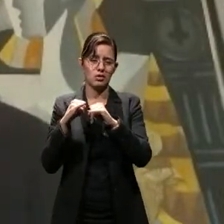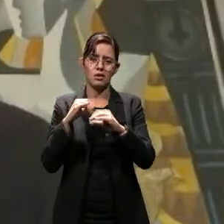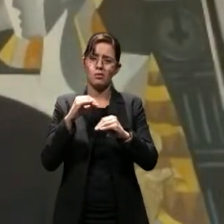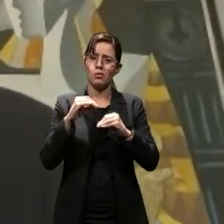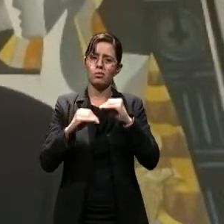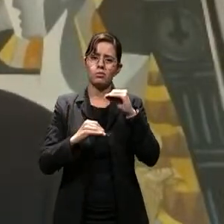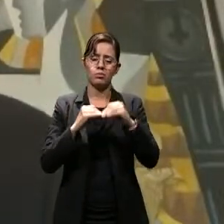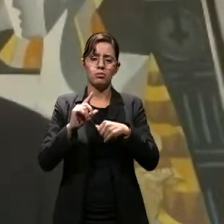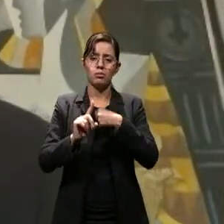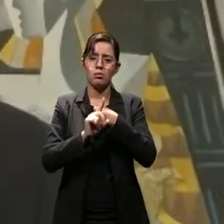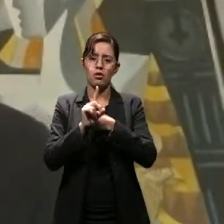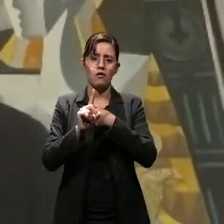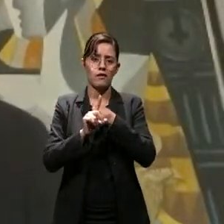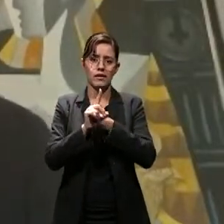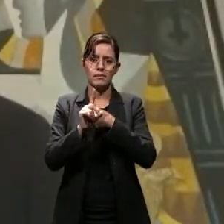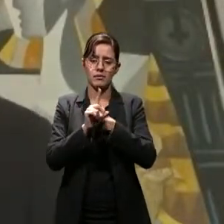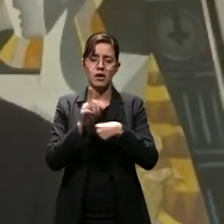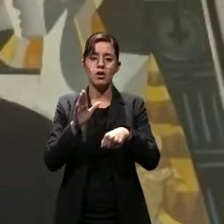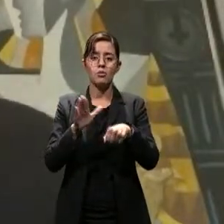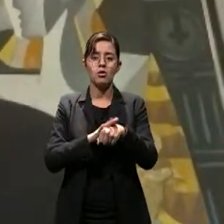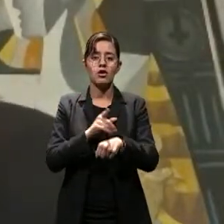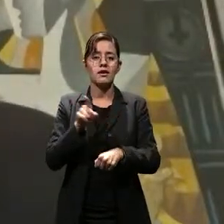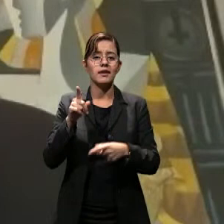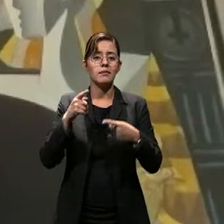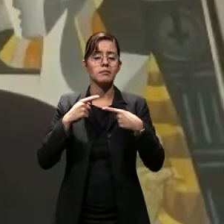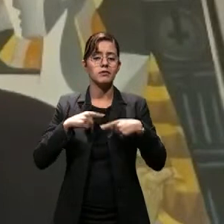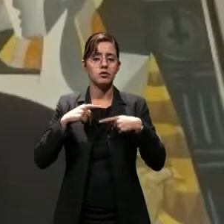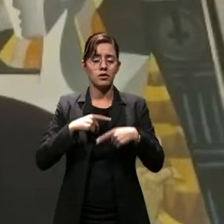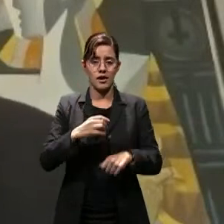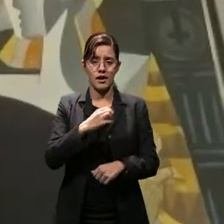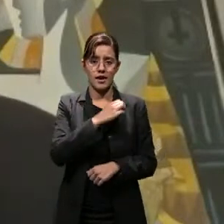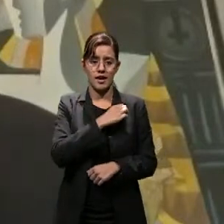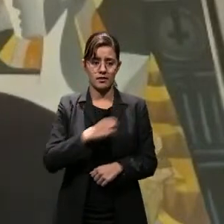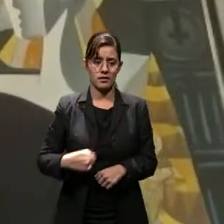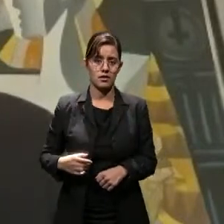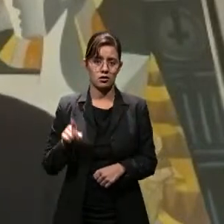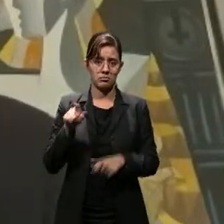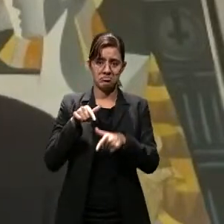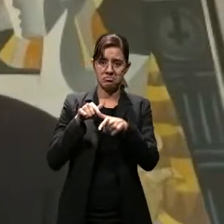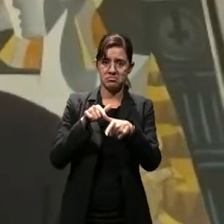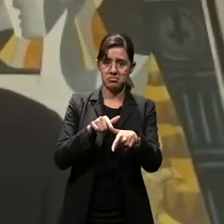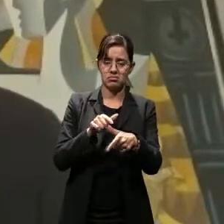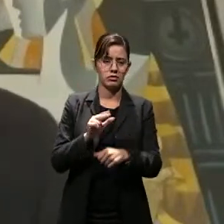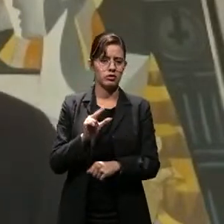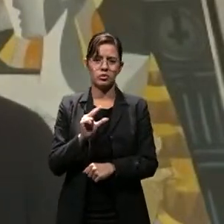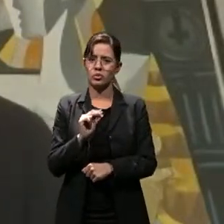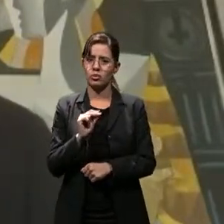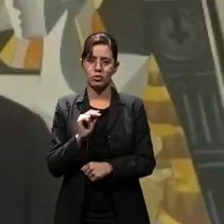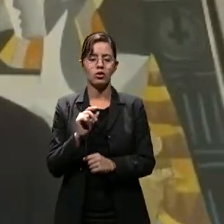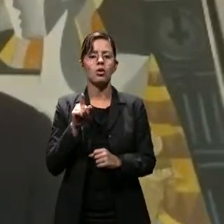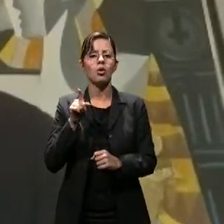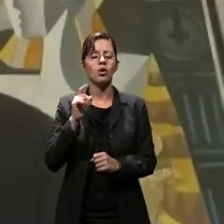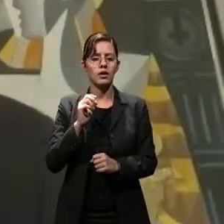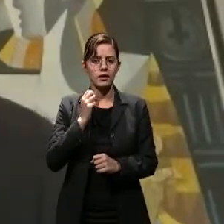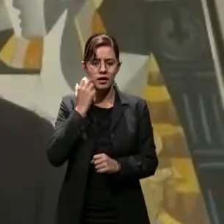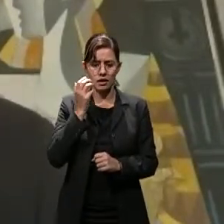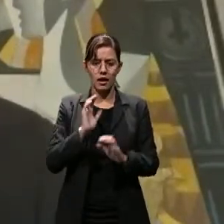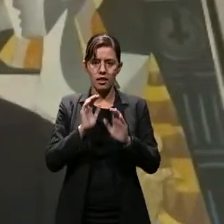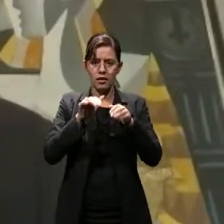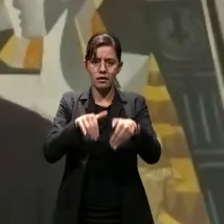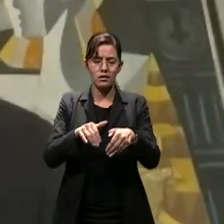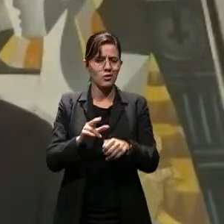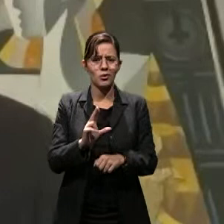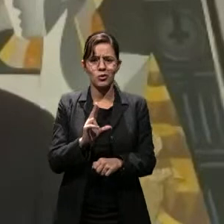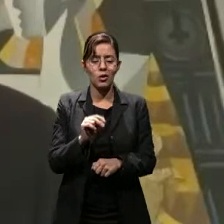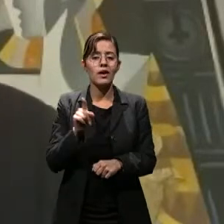a conflict because that person is no longer a candidate. It's no longer a private